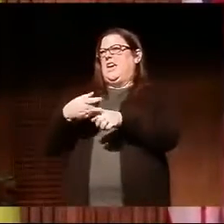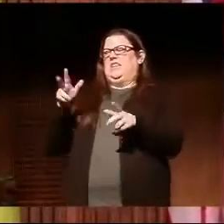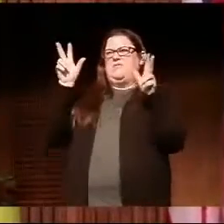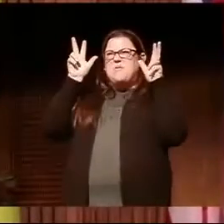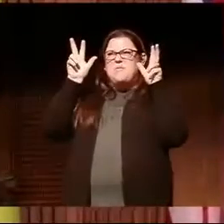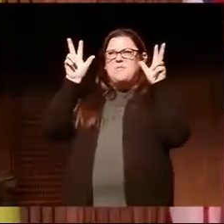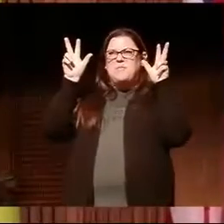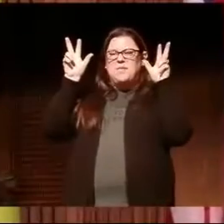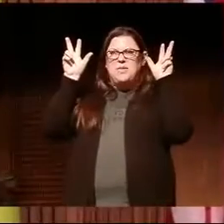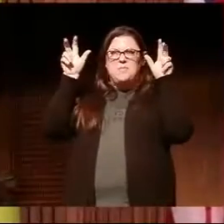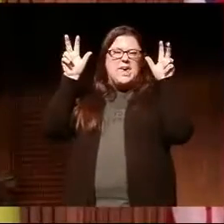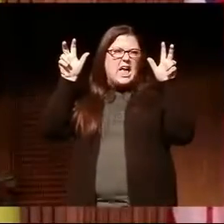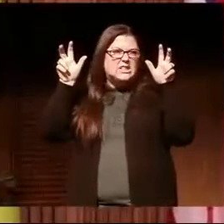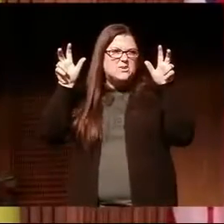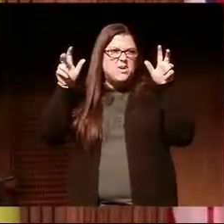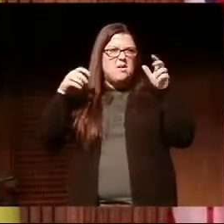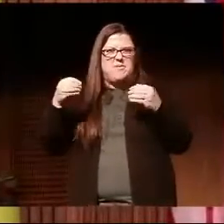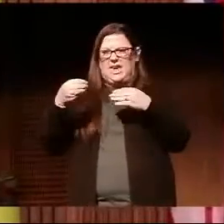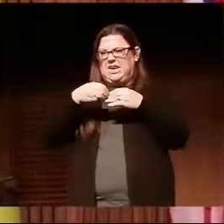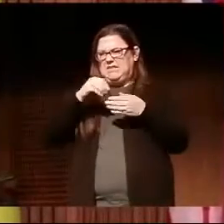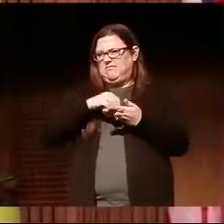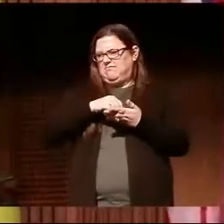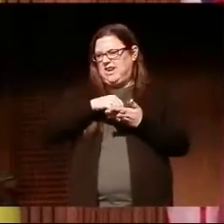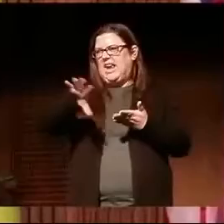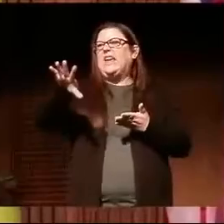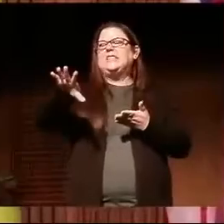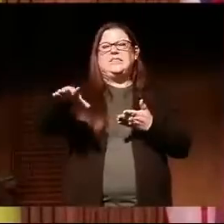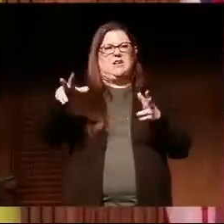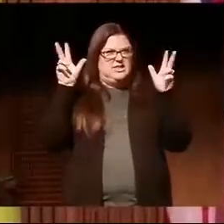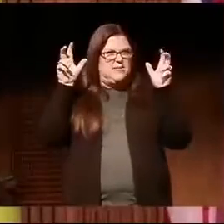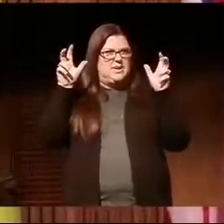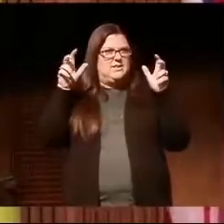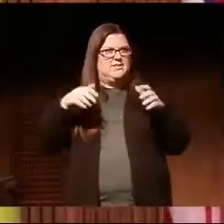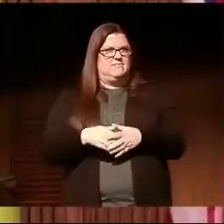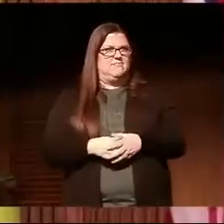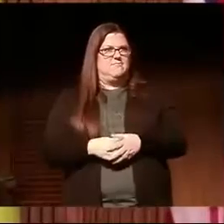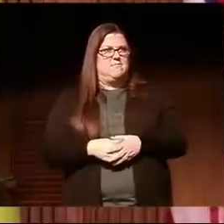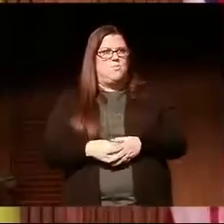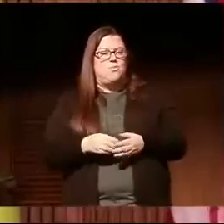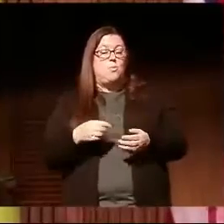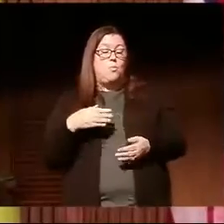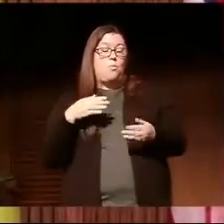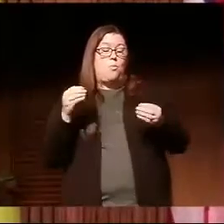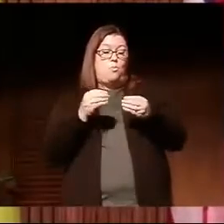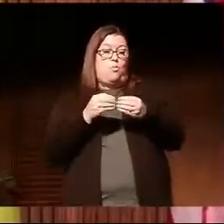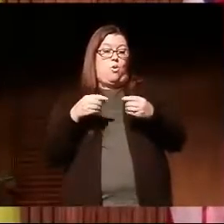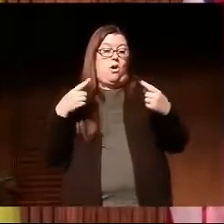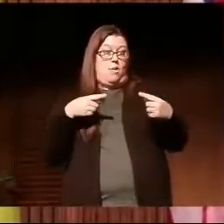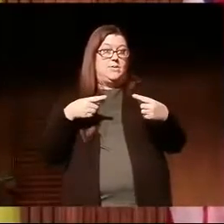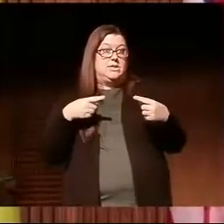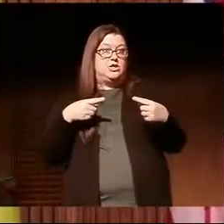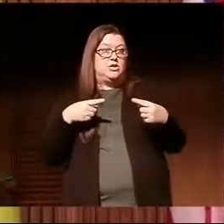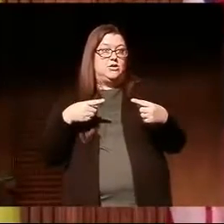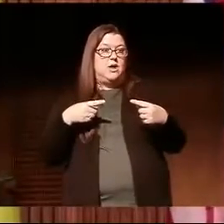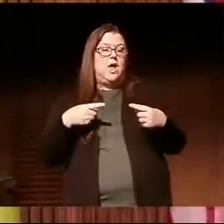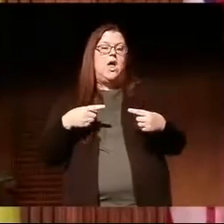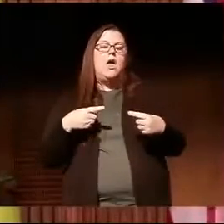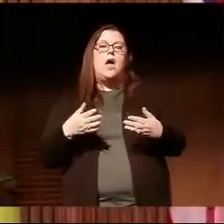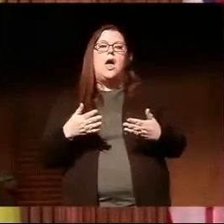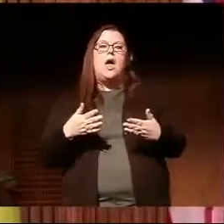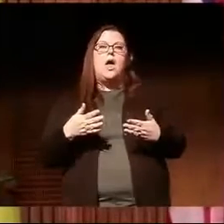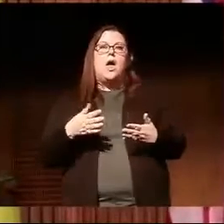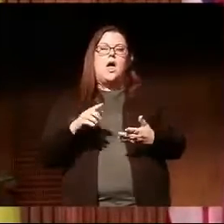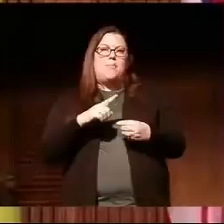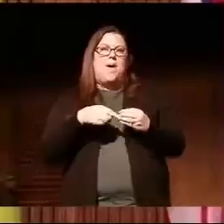out demons." More opposition about the nature and the source of his power in his ministry.